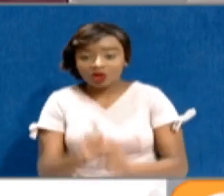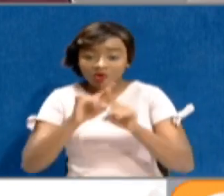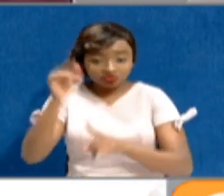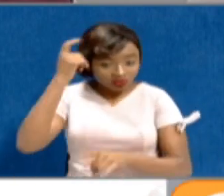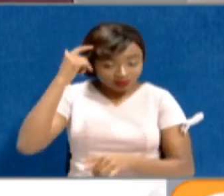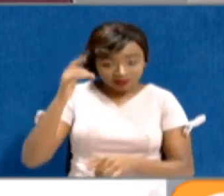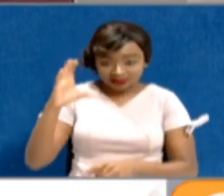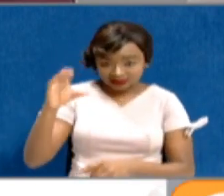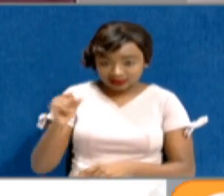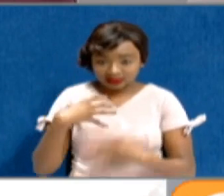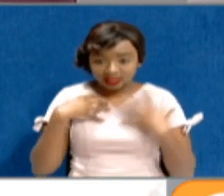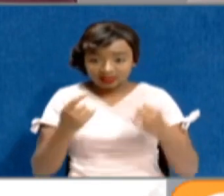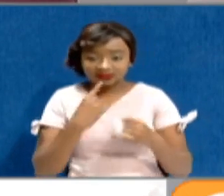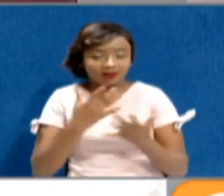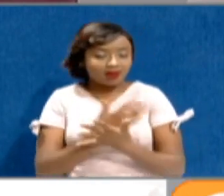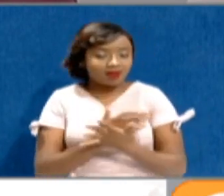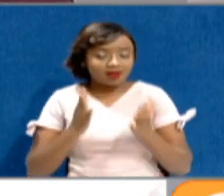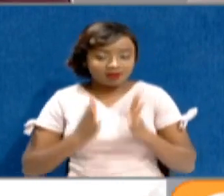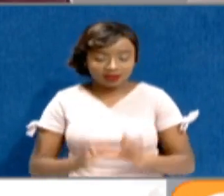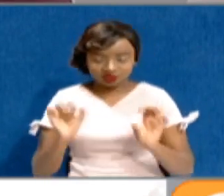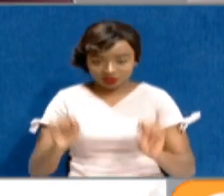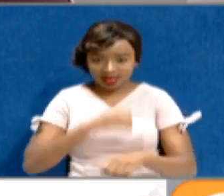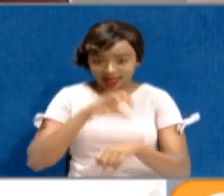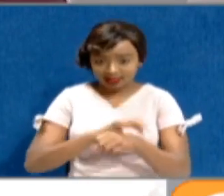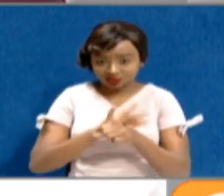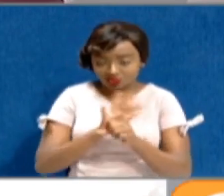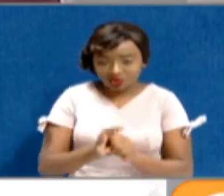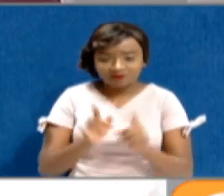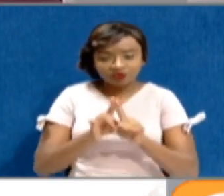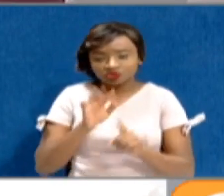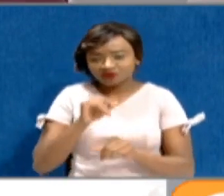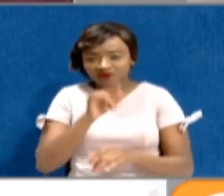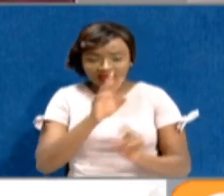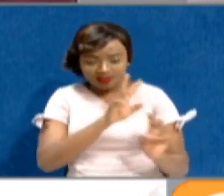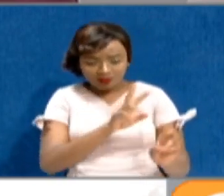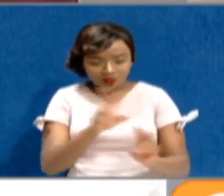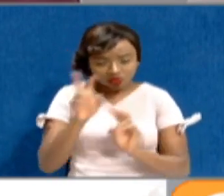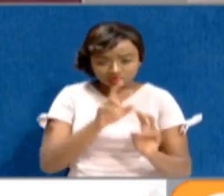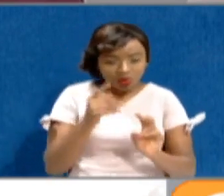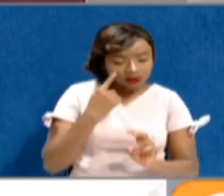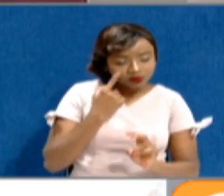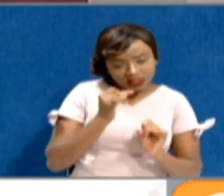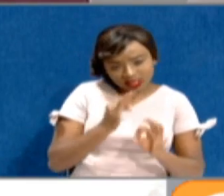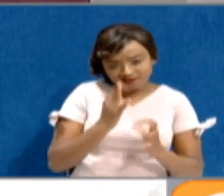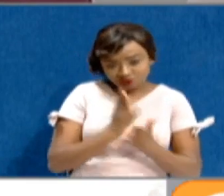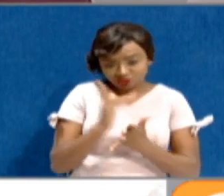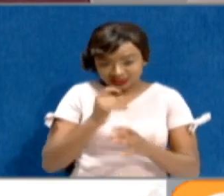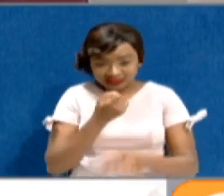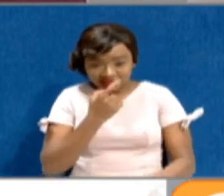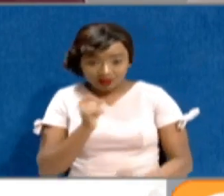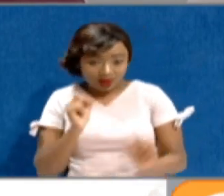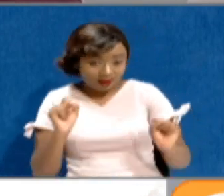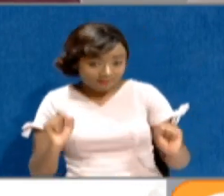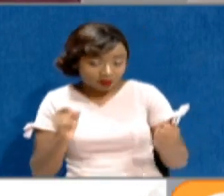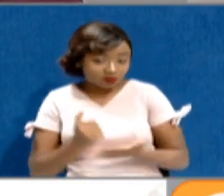says anybody can get it, no matter how careful you could be. They would then take those ones and pay particular attention to see if the vaccine is